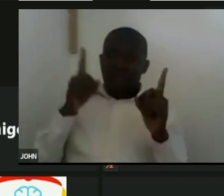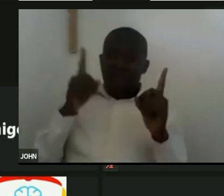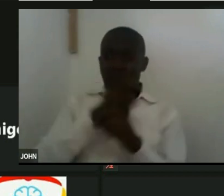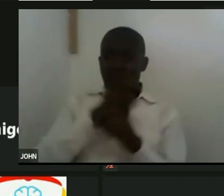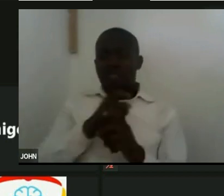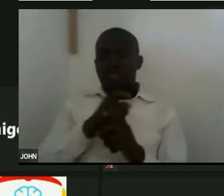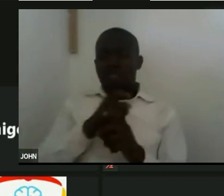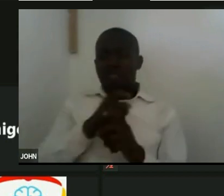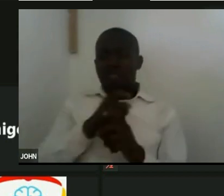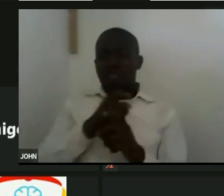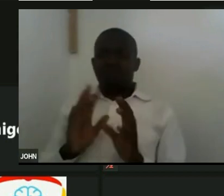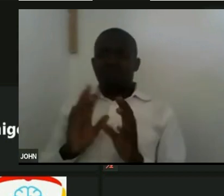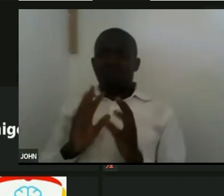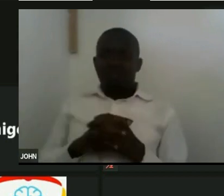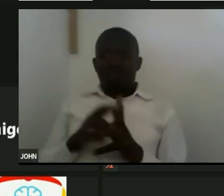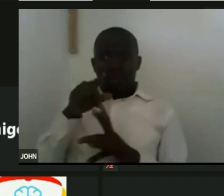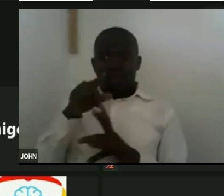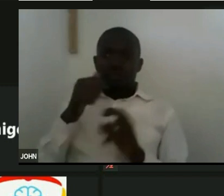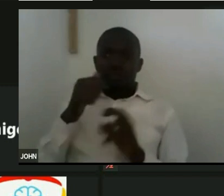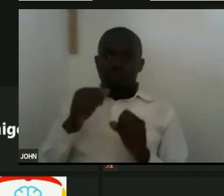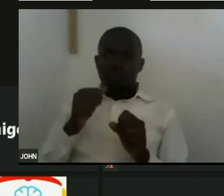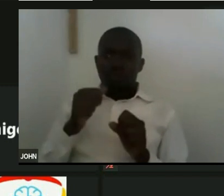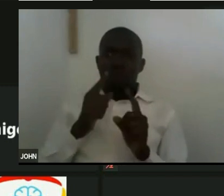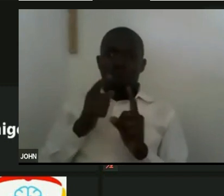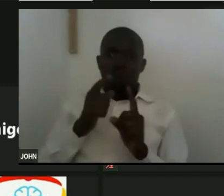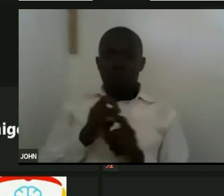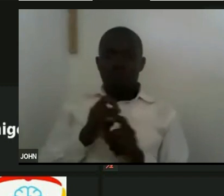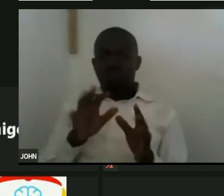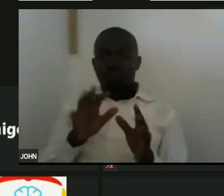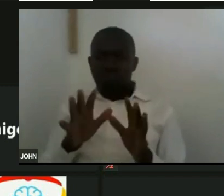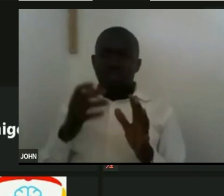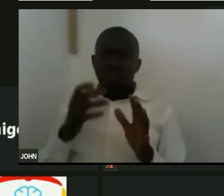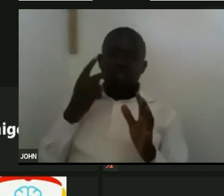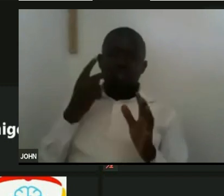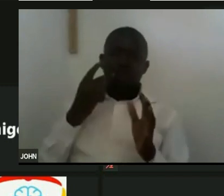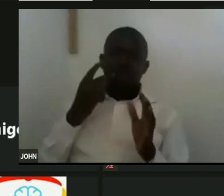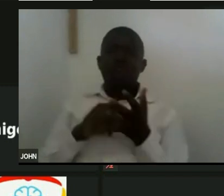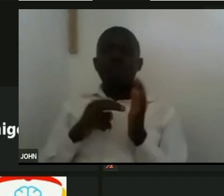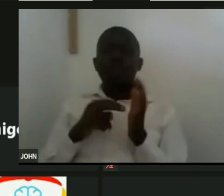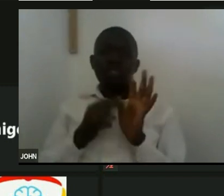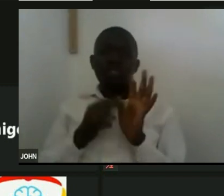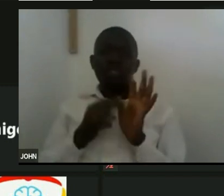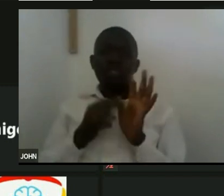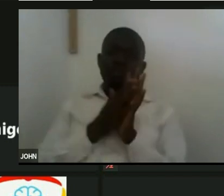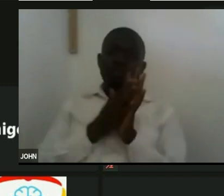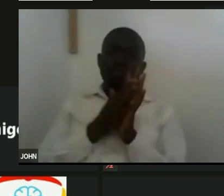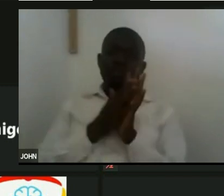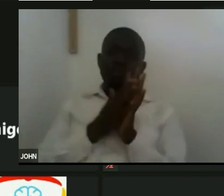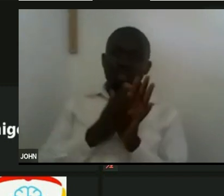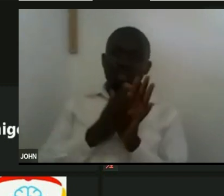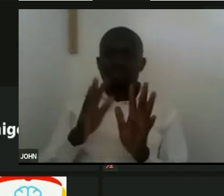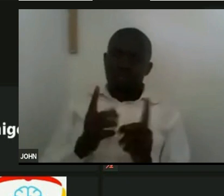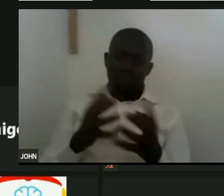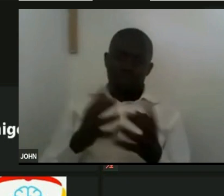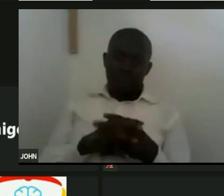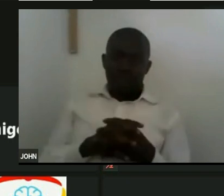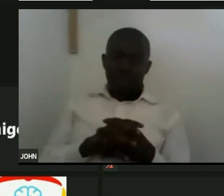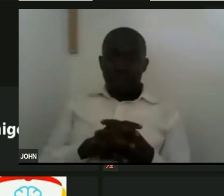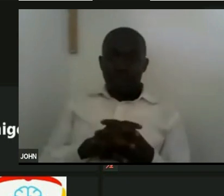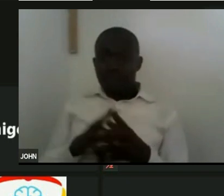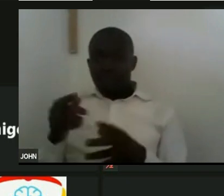make things more complicated than it is, going by definition. The point is, let us keep. Then we are. Venkatesh, just in the interest of